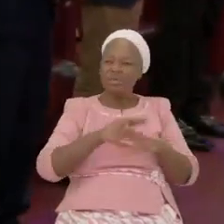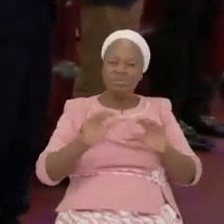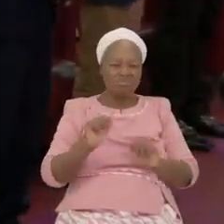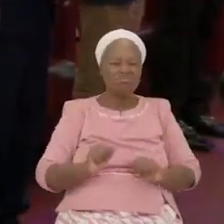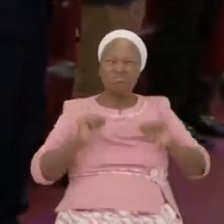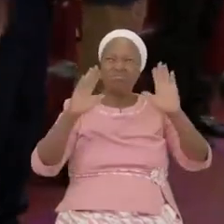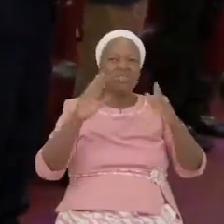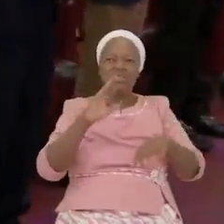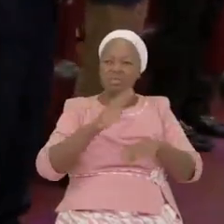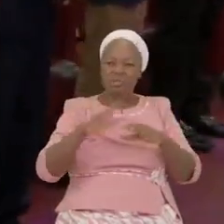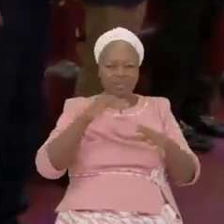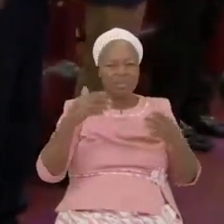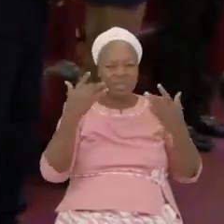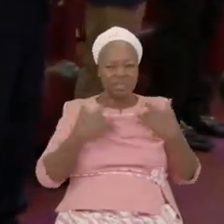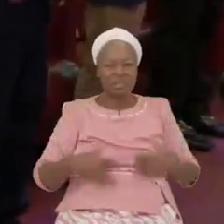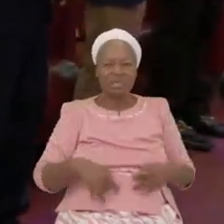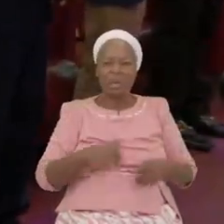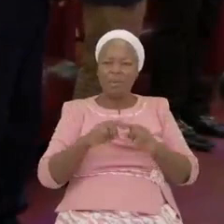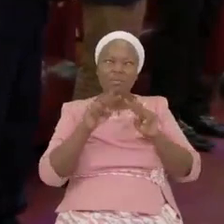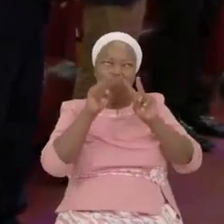Look ahead.